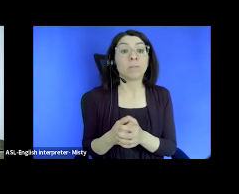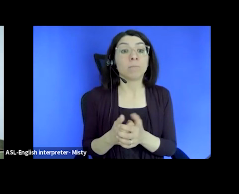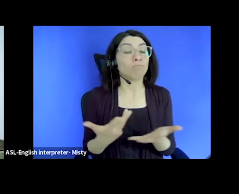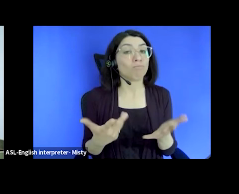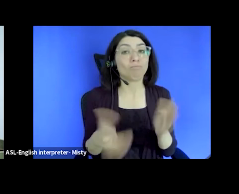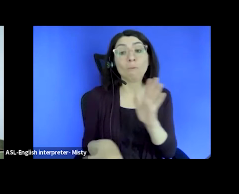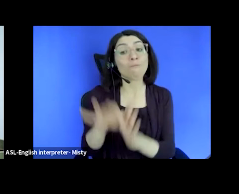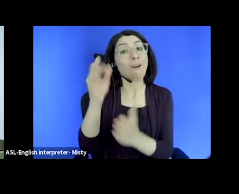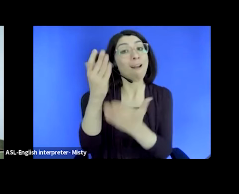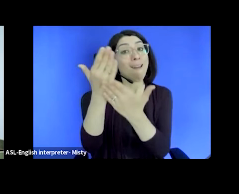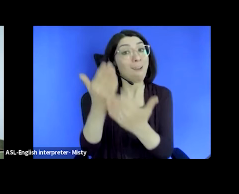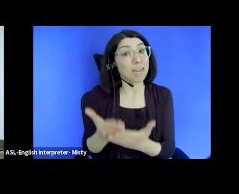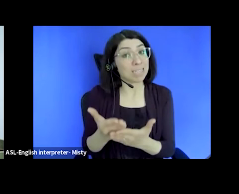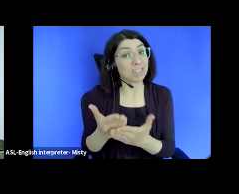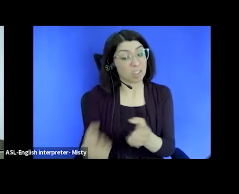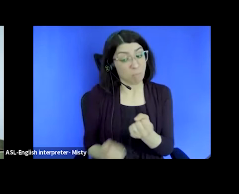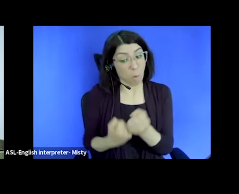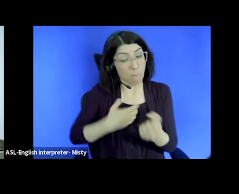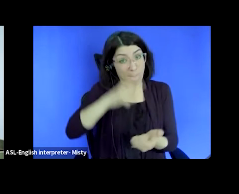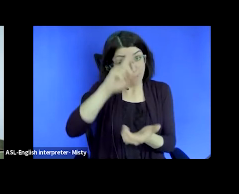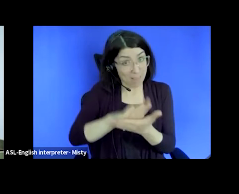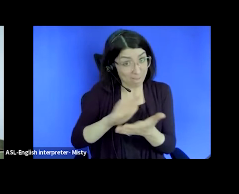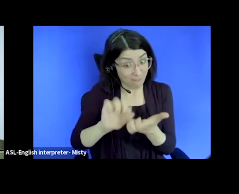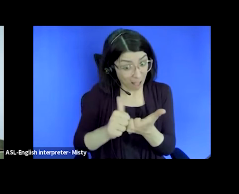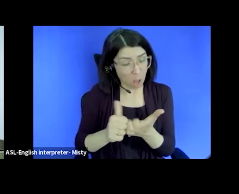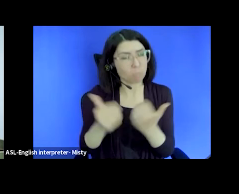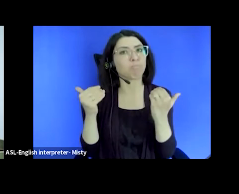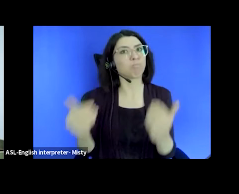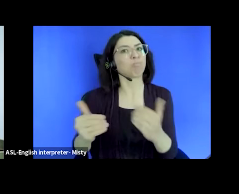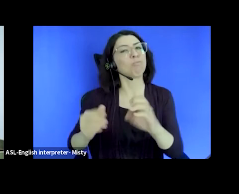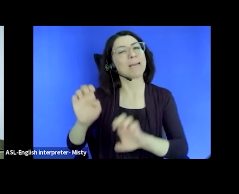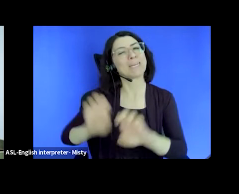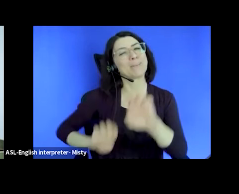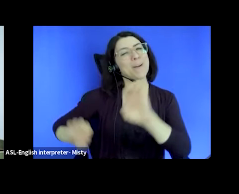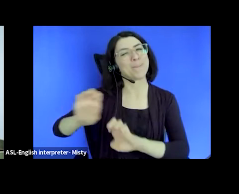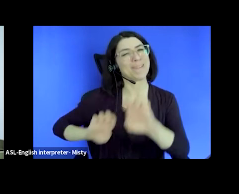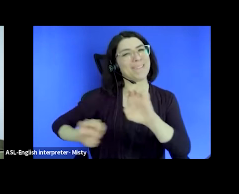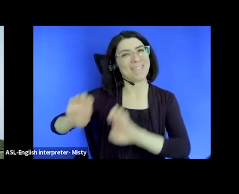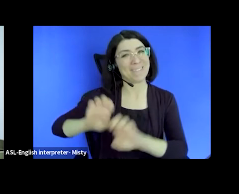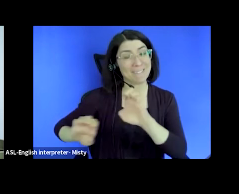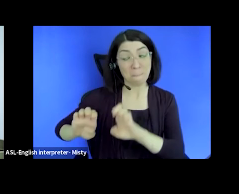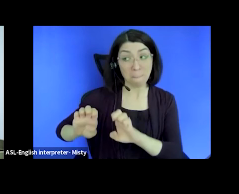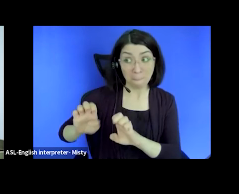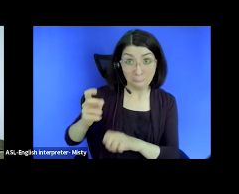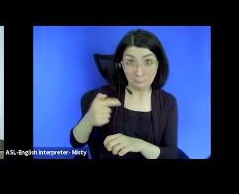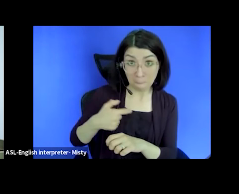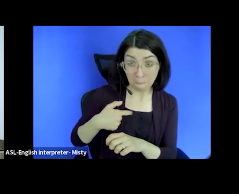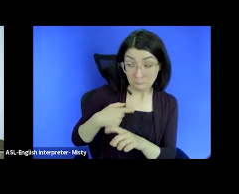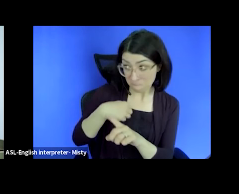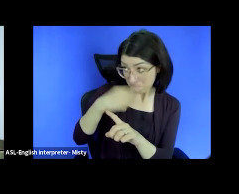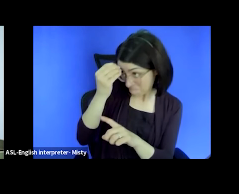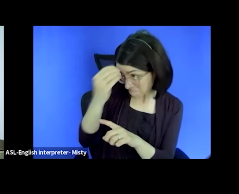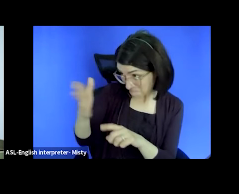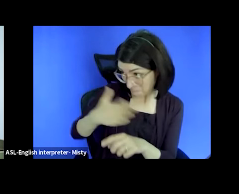do an experiment where it actually tests their prediction that the other person will be upset with the relationship and will be